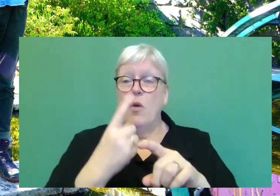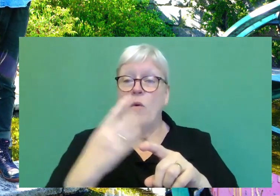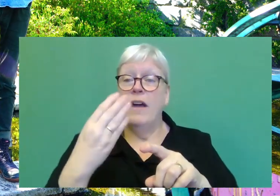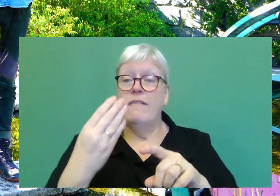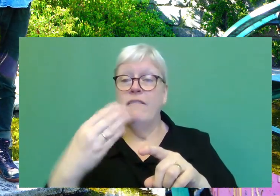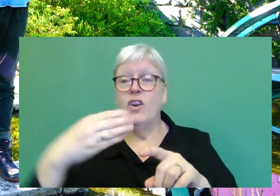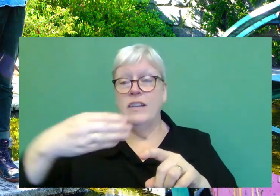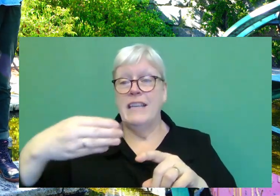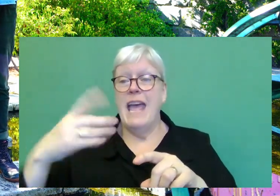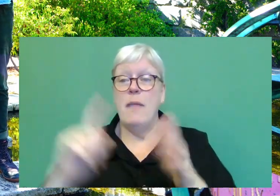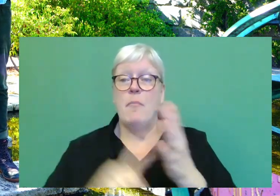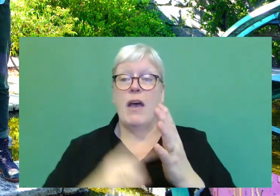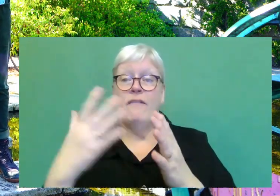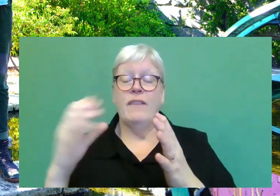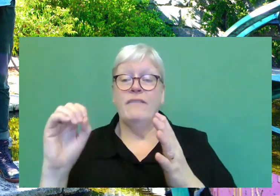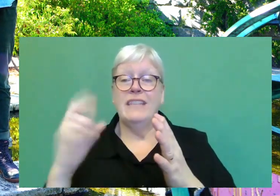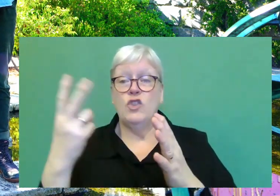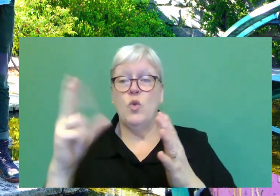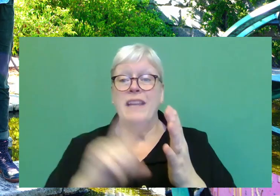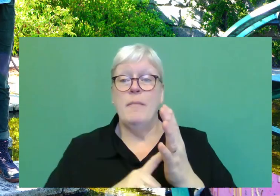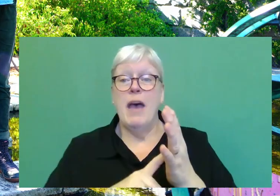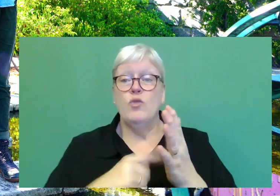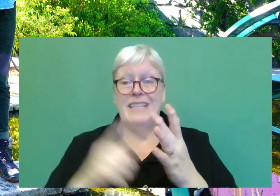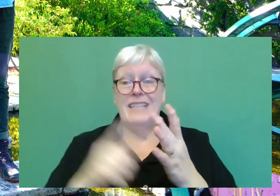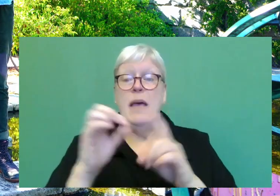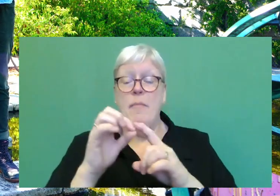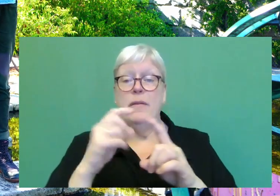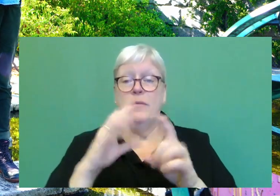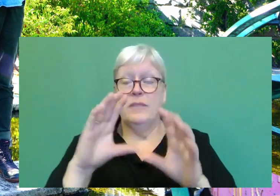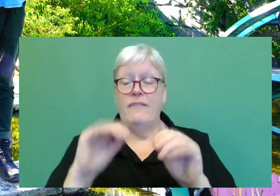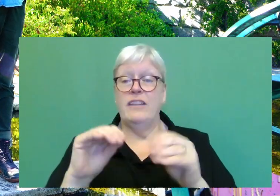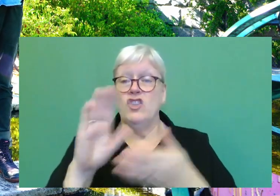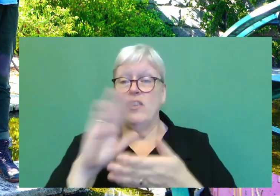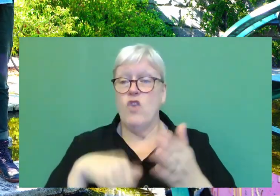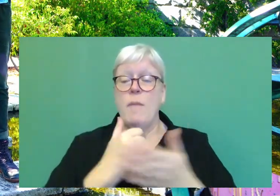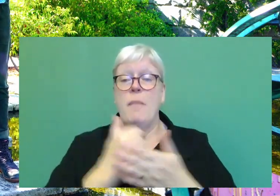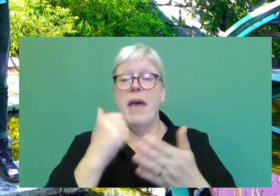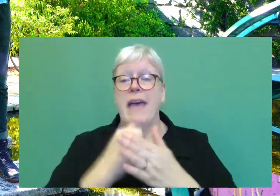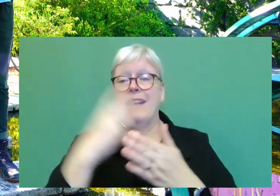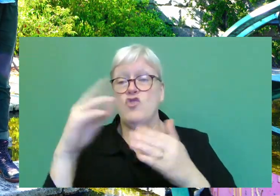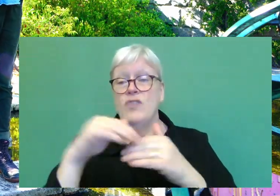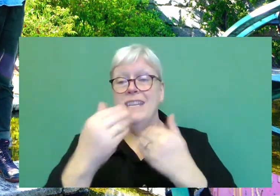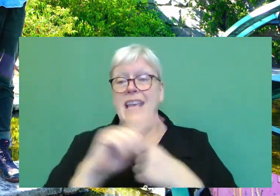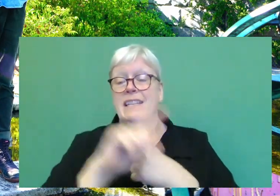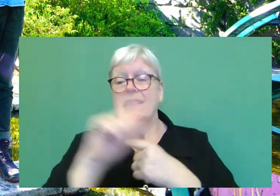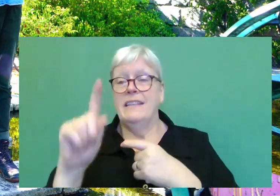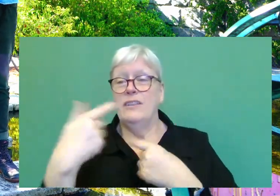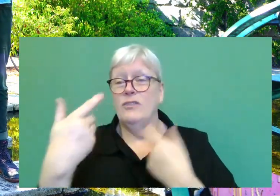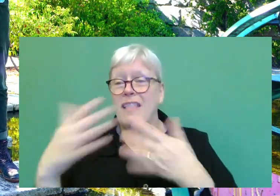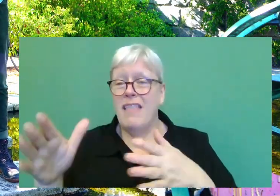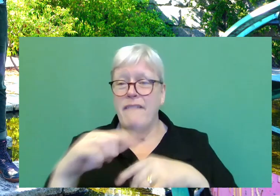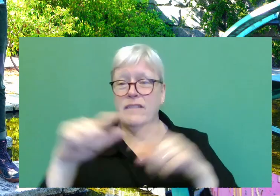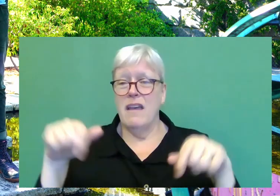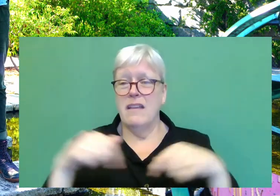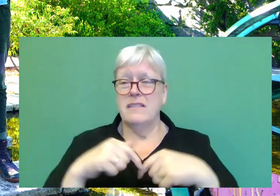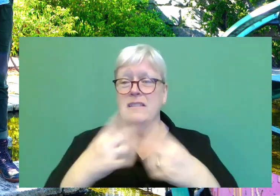plus £20 cash tip cleared from my bank account, 3 days later you had left us and something had left me.